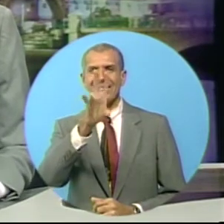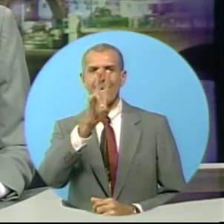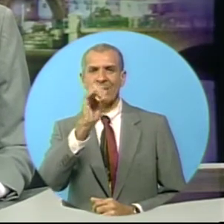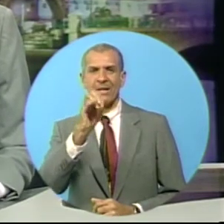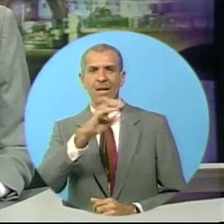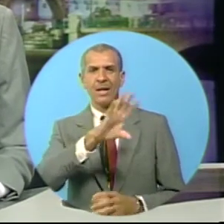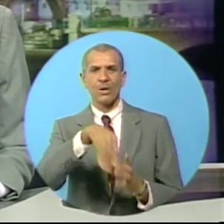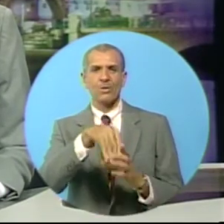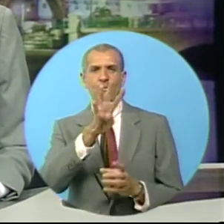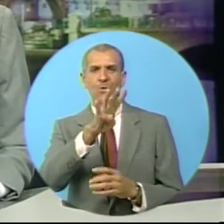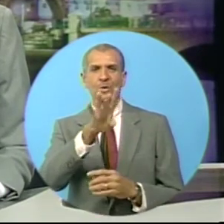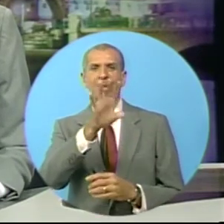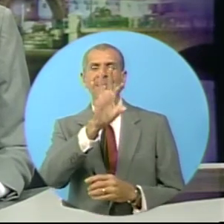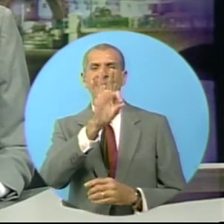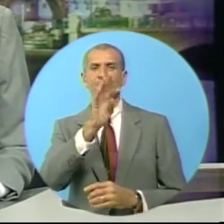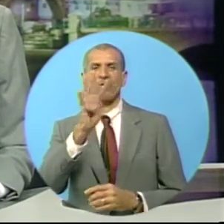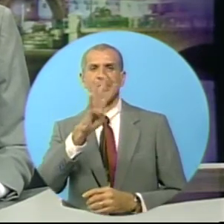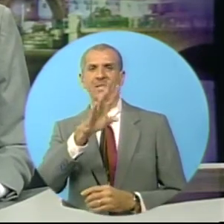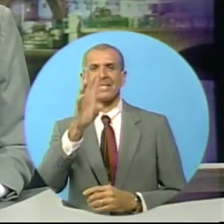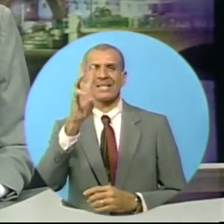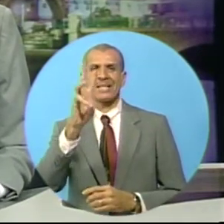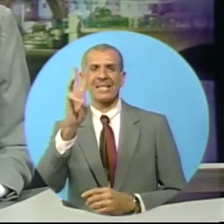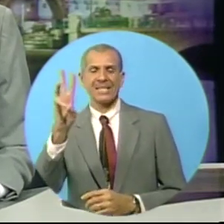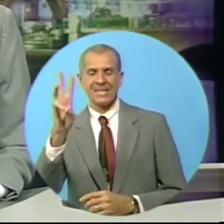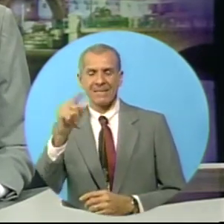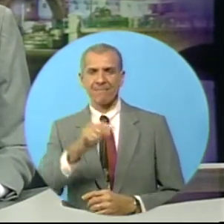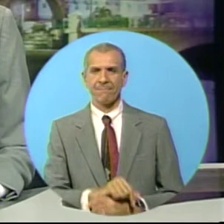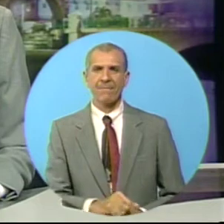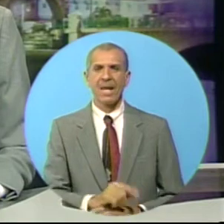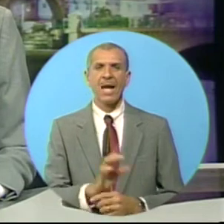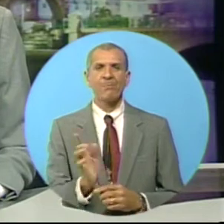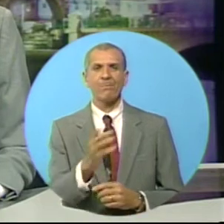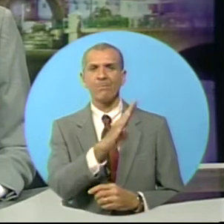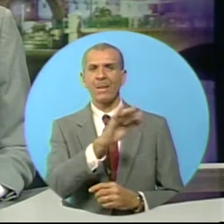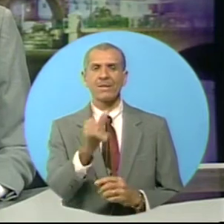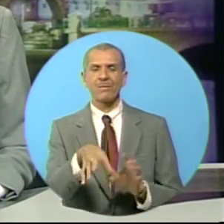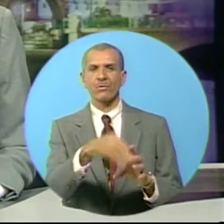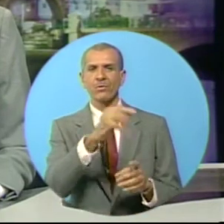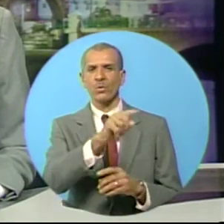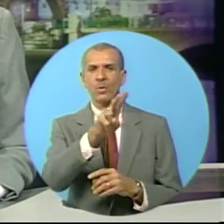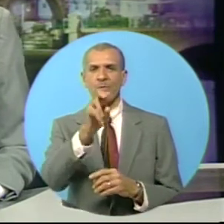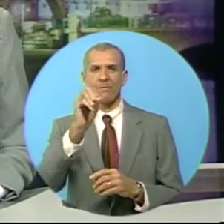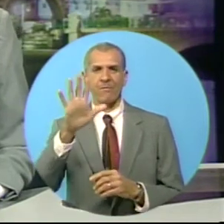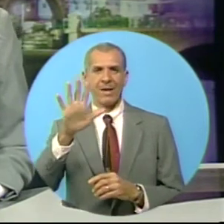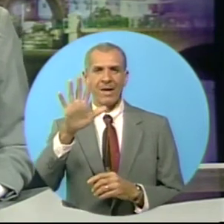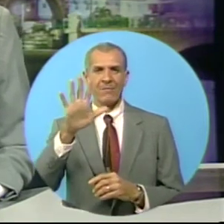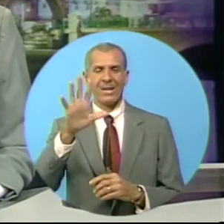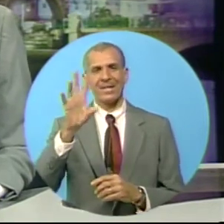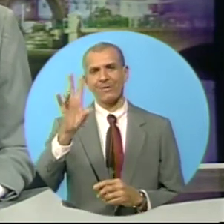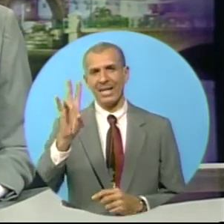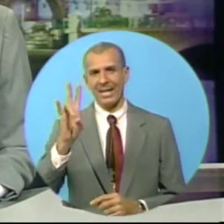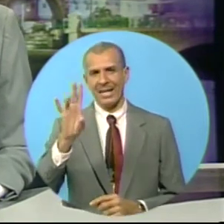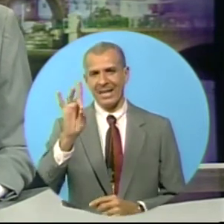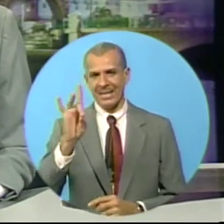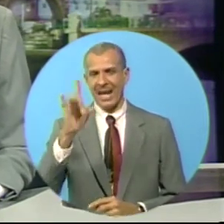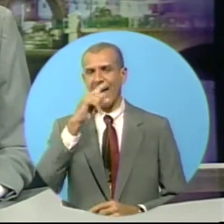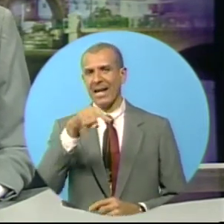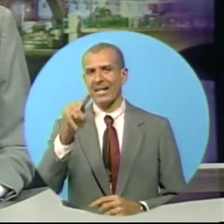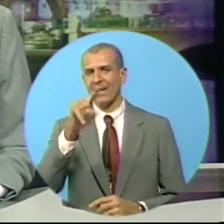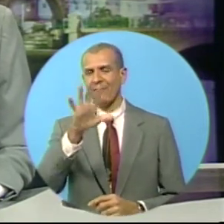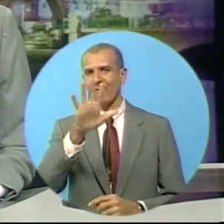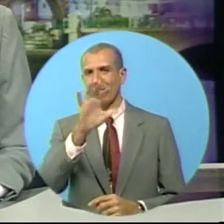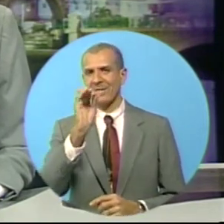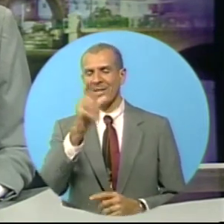fours and 6 sixes. Blasters were then shut out for 205 for 8 in their 20 to lose by